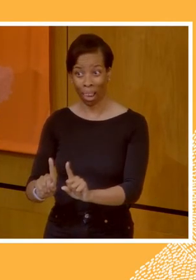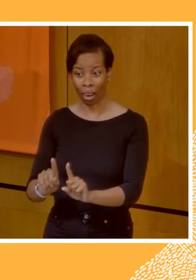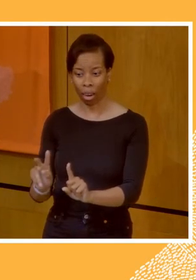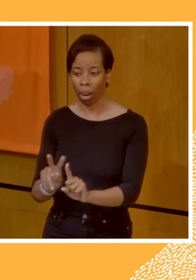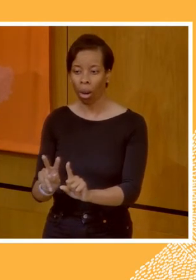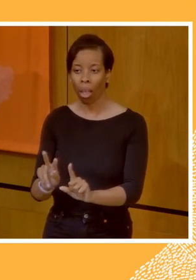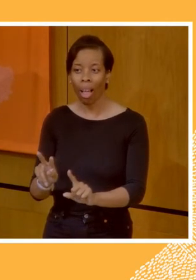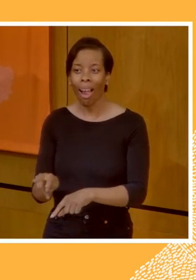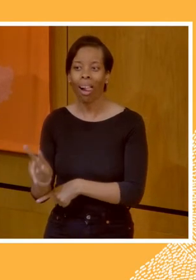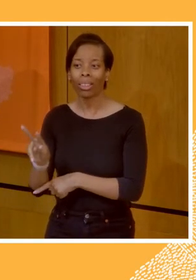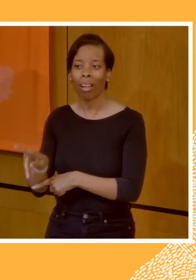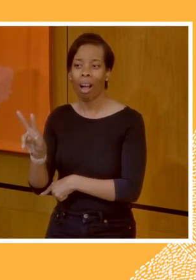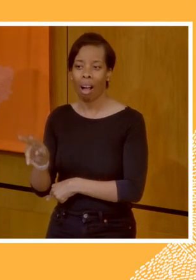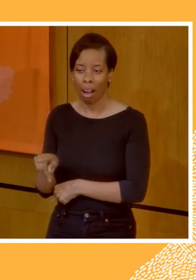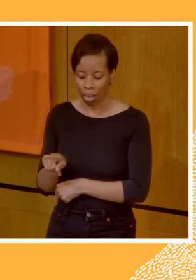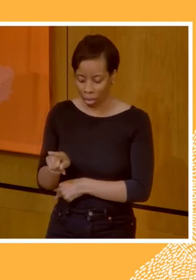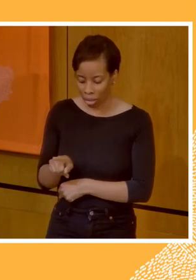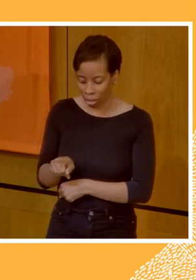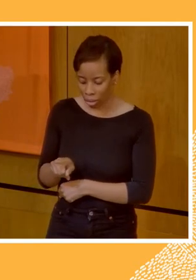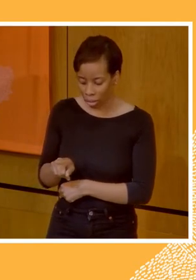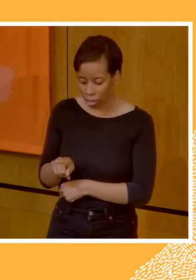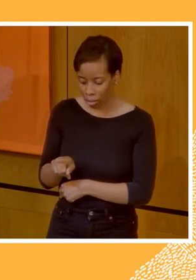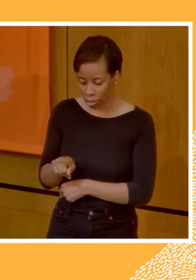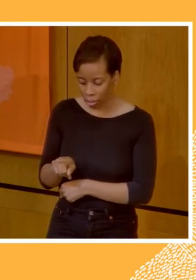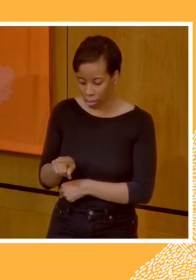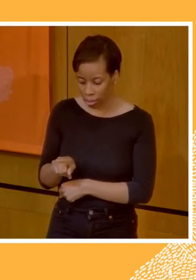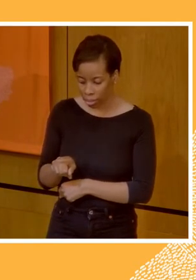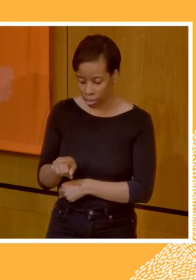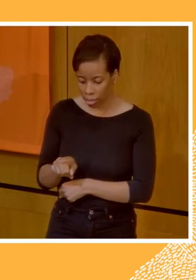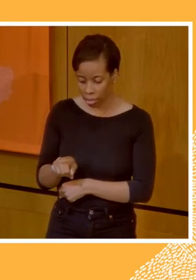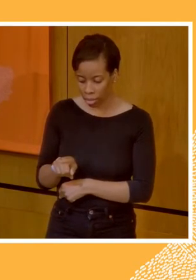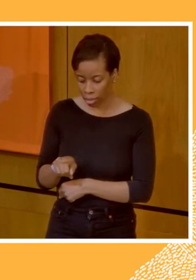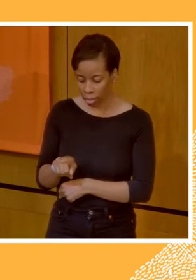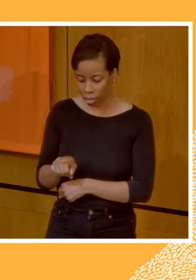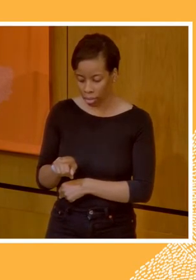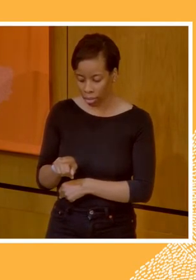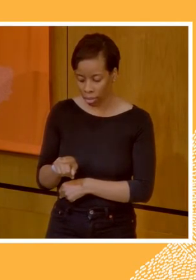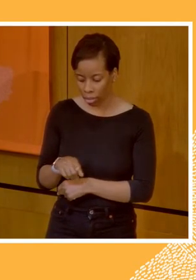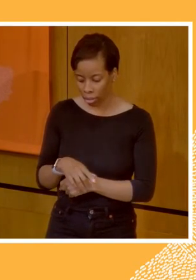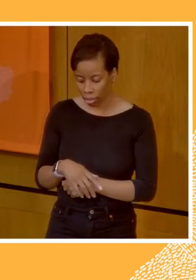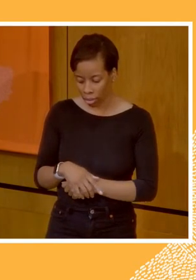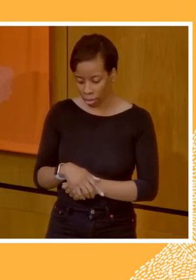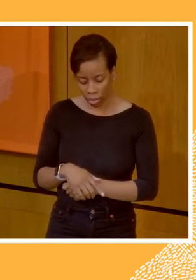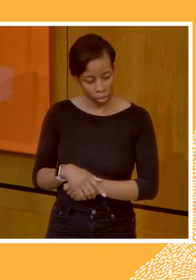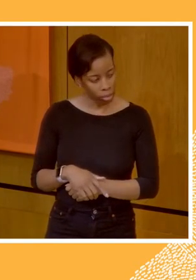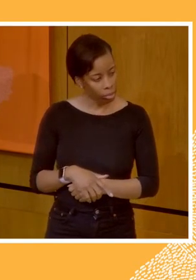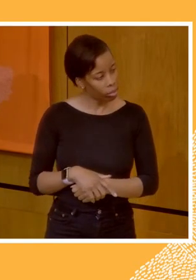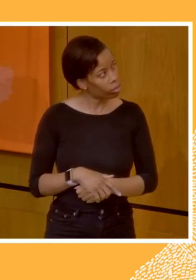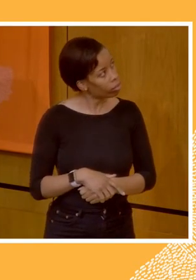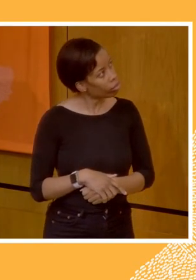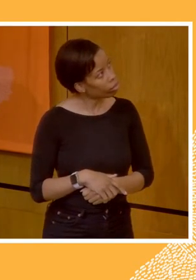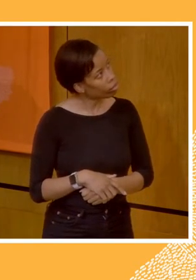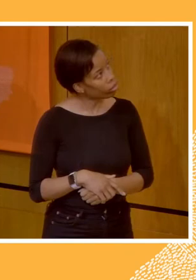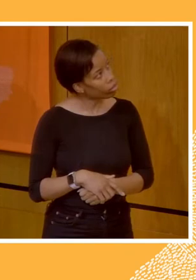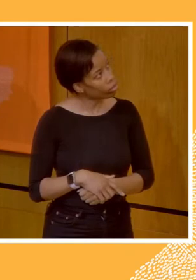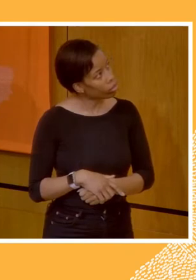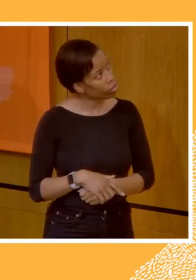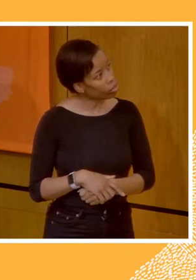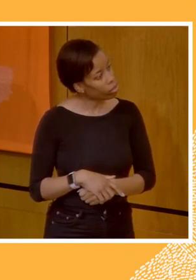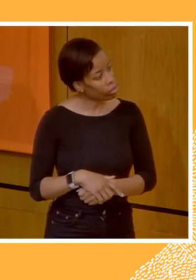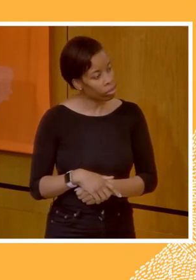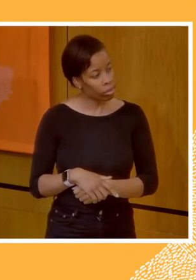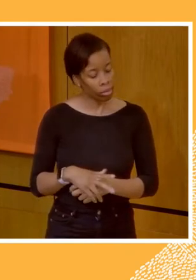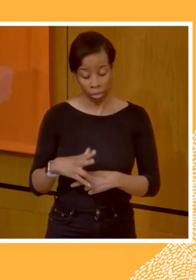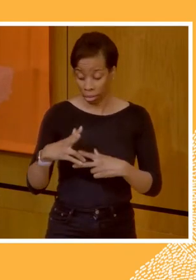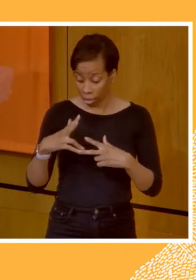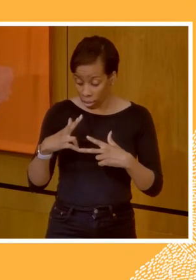and Sam. So, yeah, doing some, yes, covering the honey